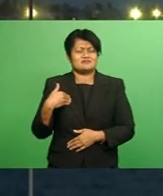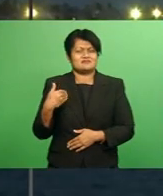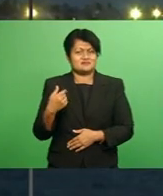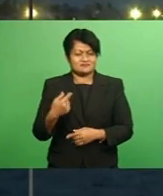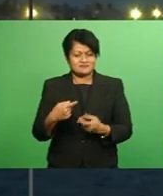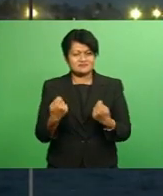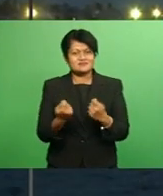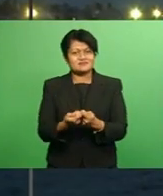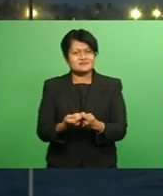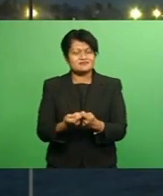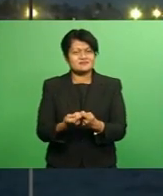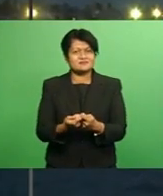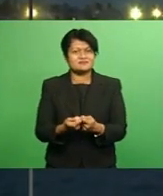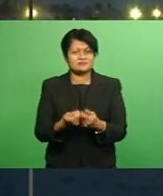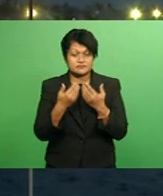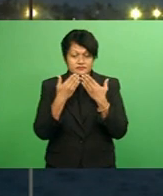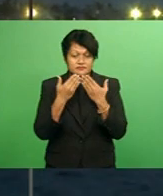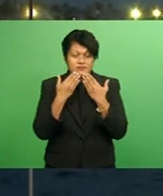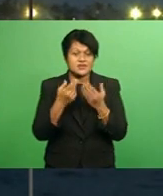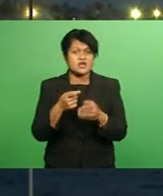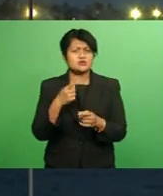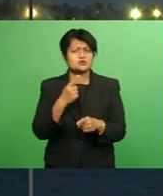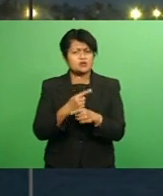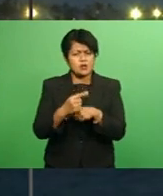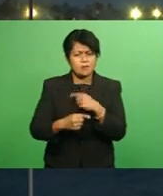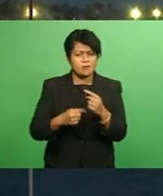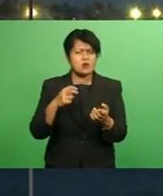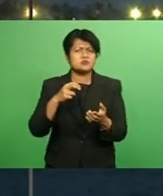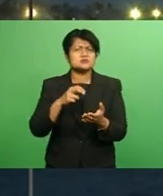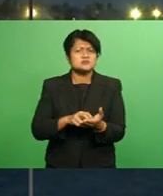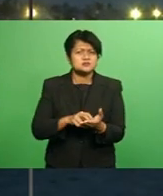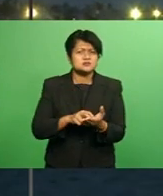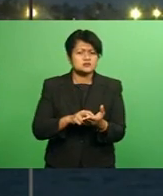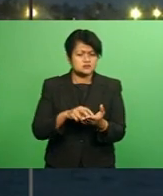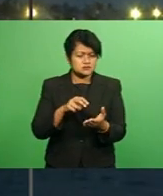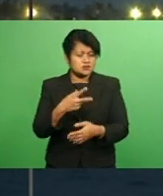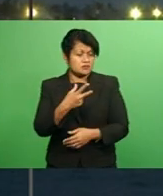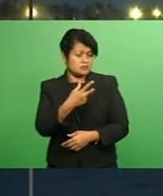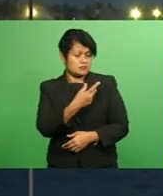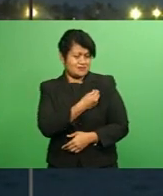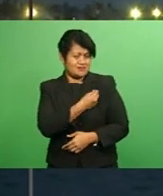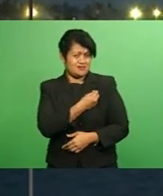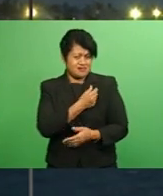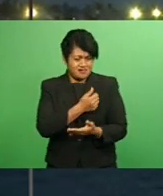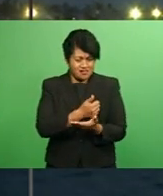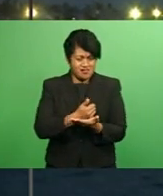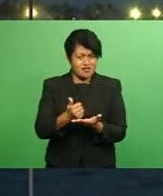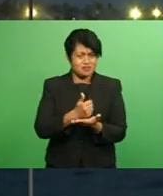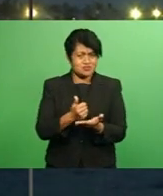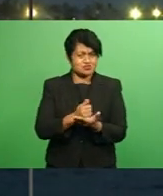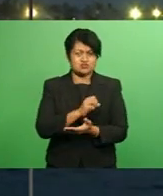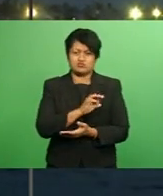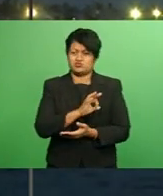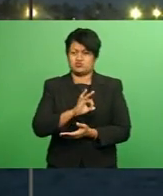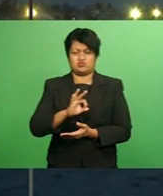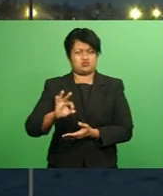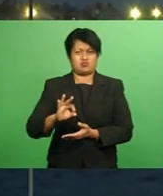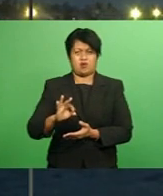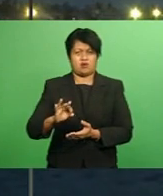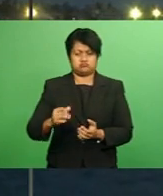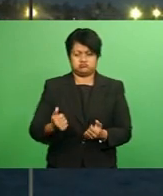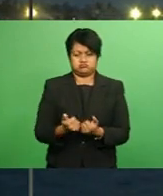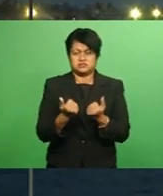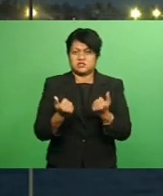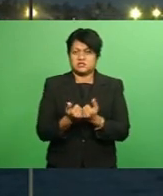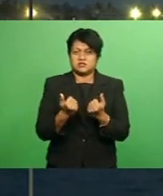Naka Felipe. And speaking of registration, numbers for the COVID-19 vaccination registration aren't quite what the Health Ministry is